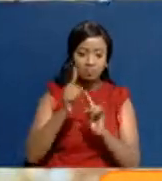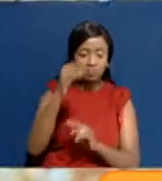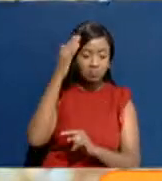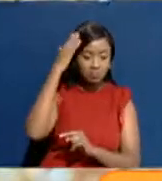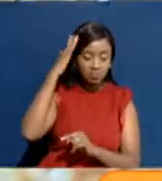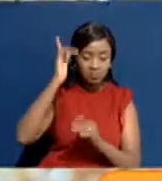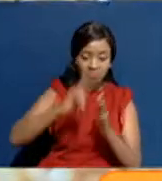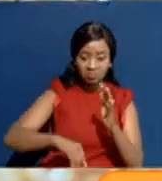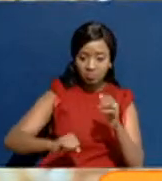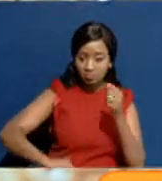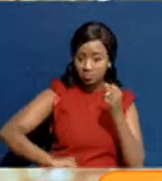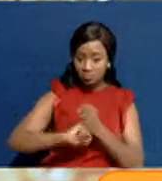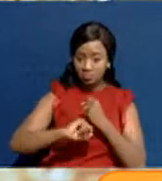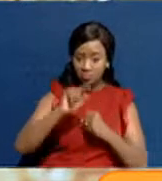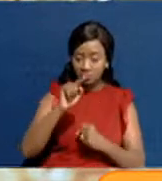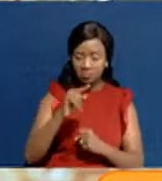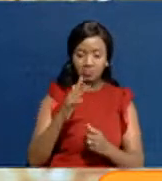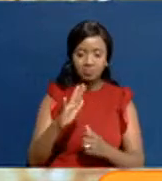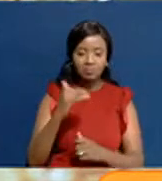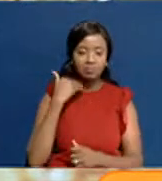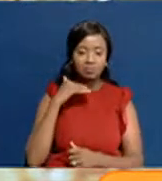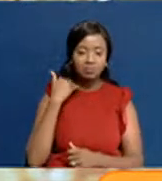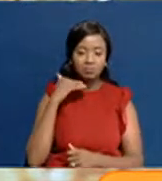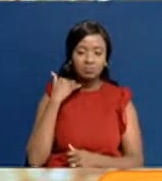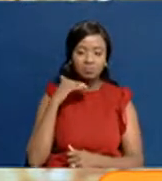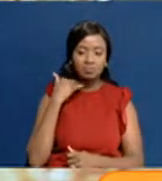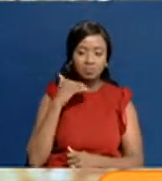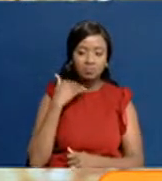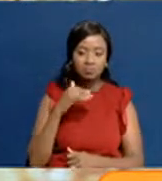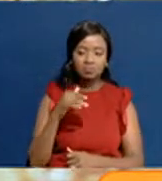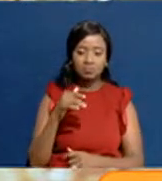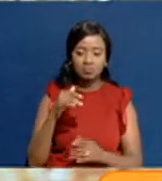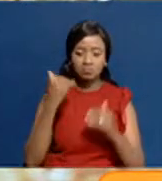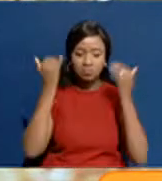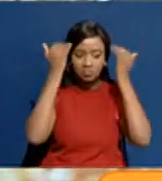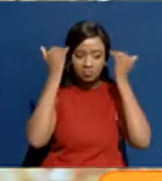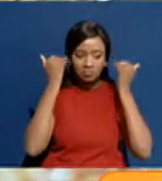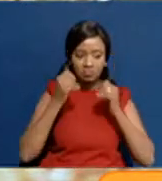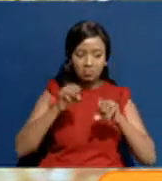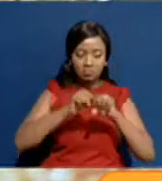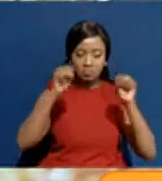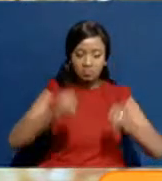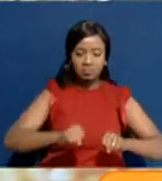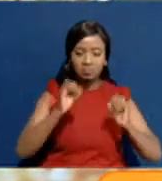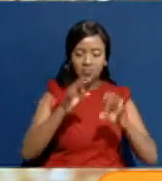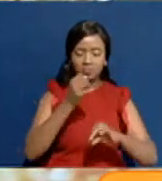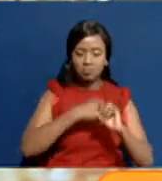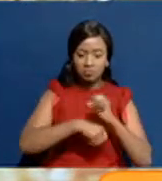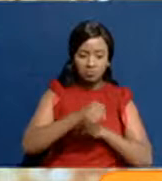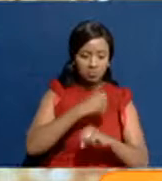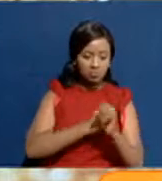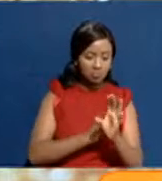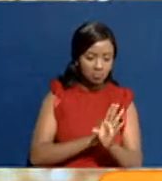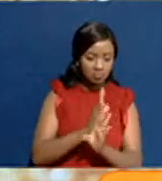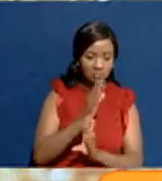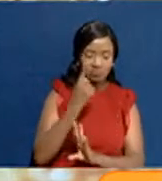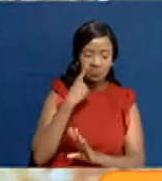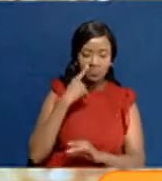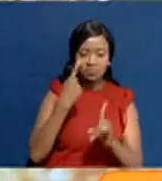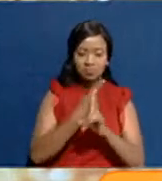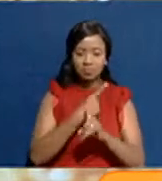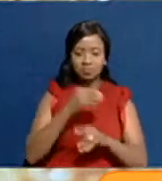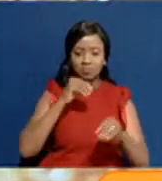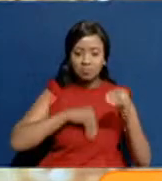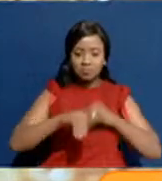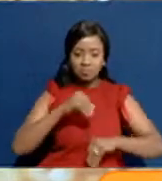him up now? Is the criminal justice system working like it should? Mm-hmm. The withdrawals we have seen of corruption cases,